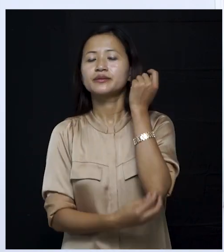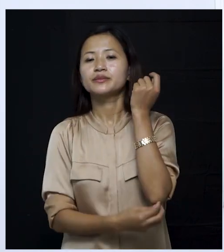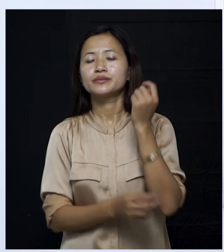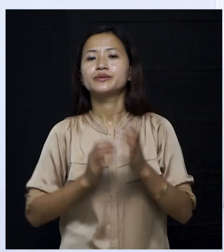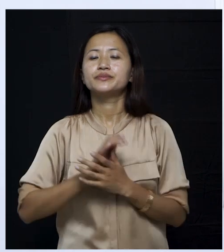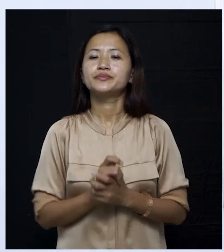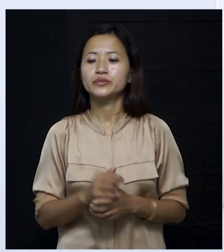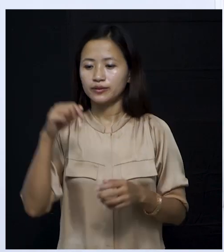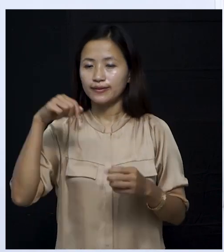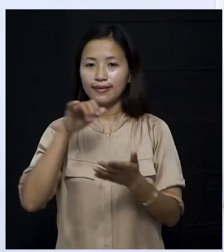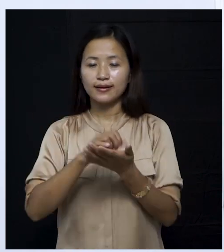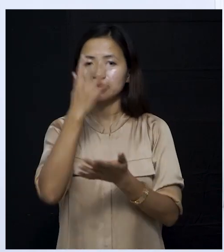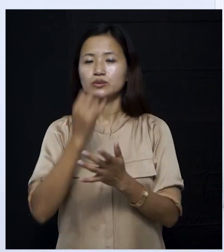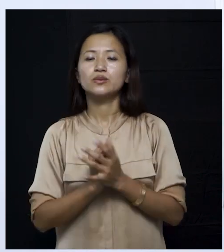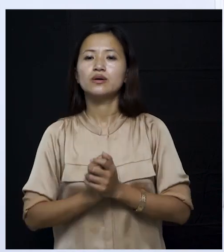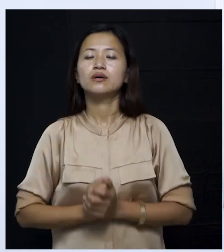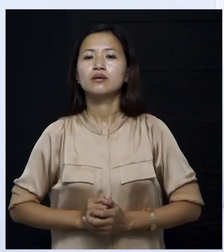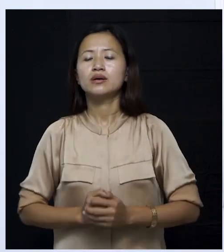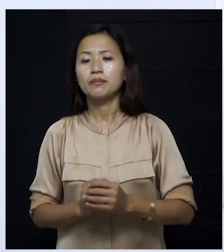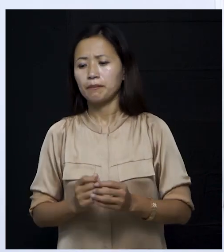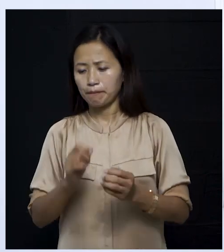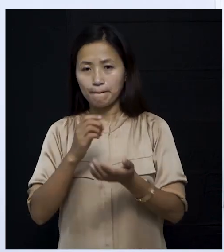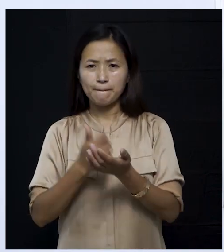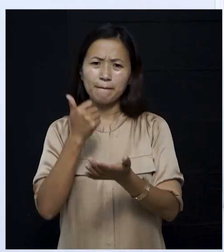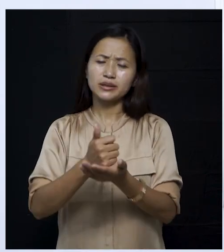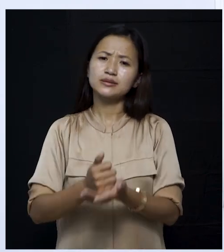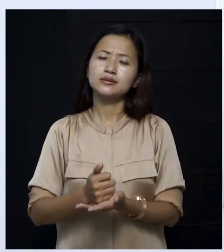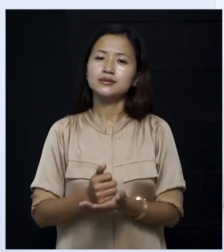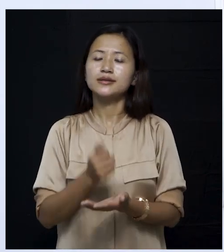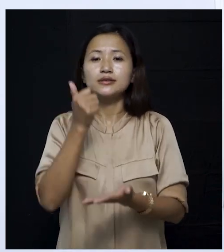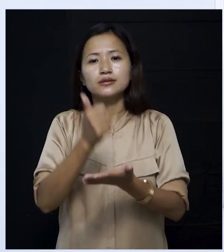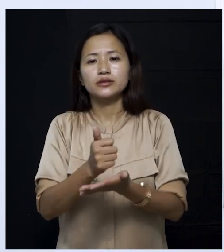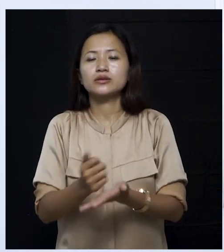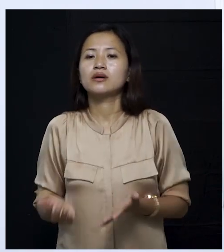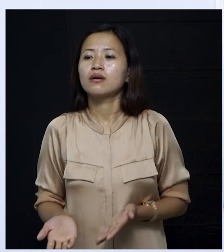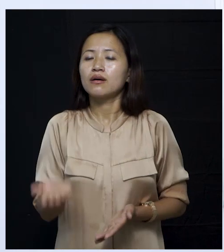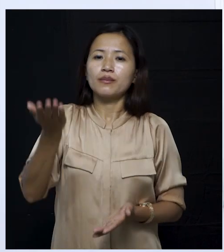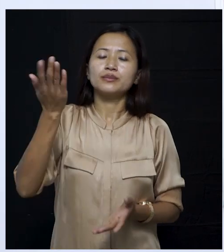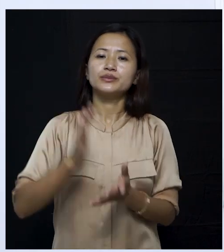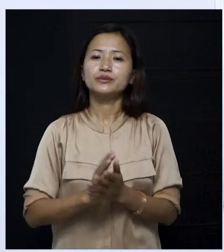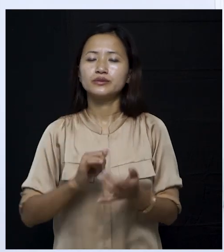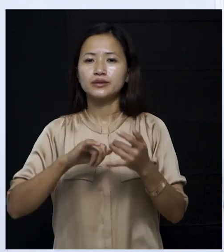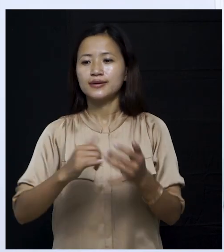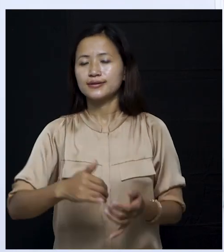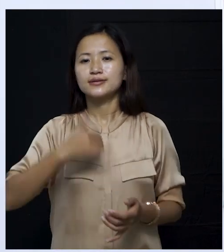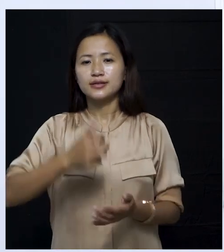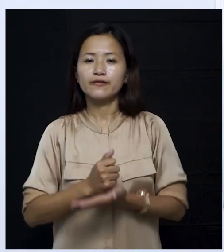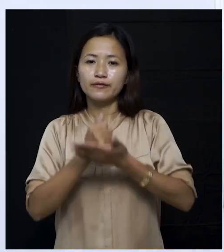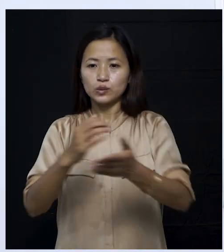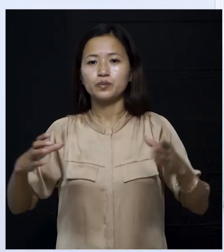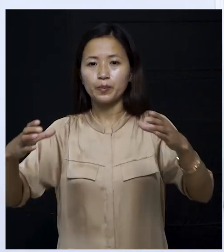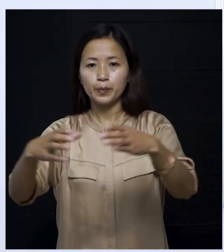people, and that is why, okay, the banks, they decided to come up with this self-help